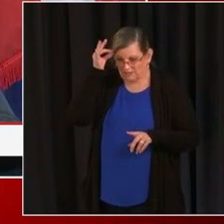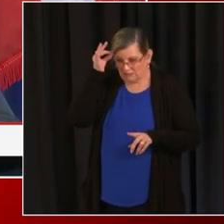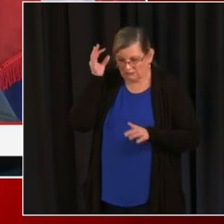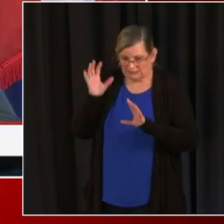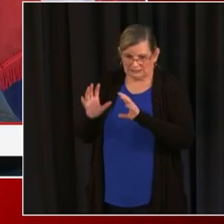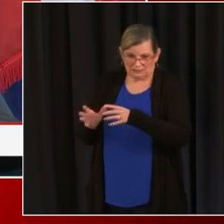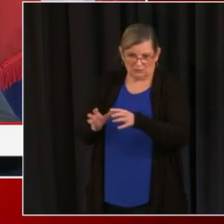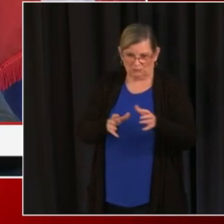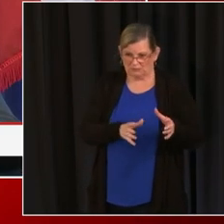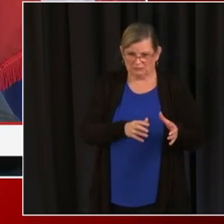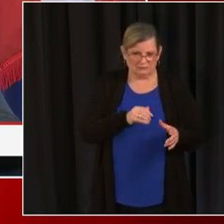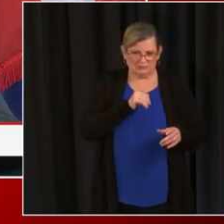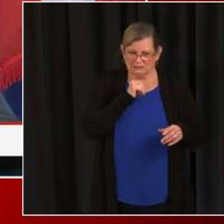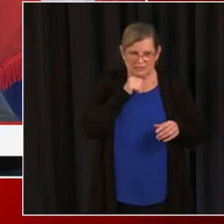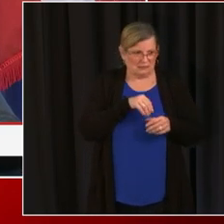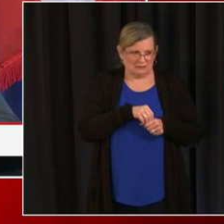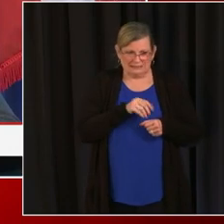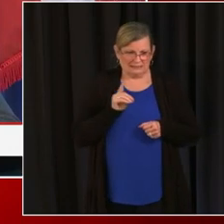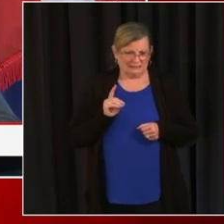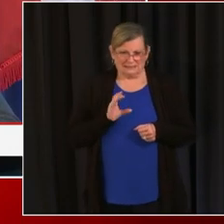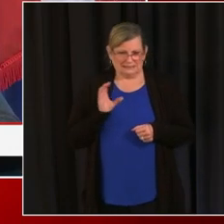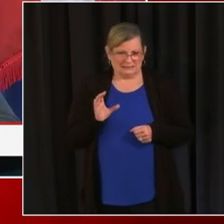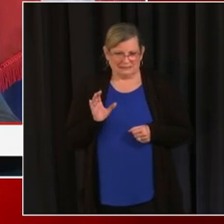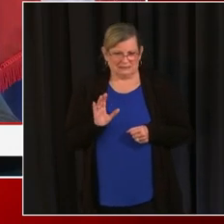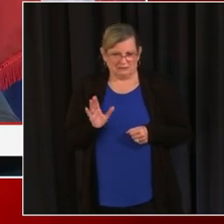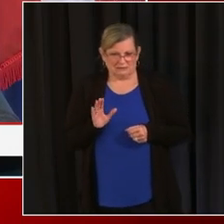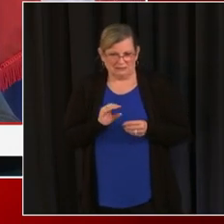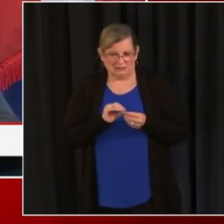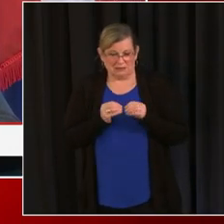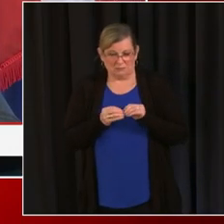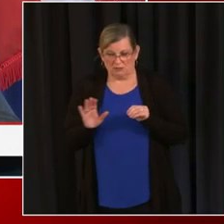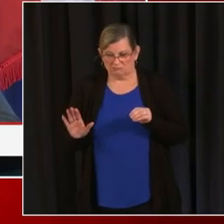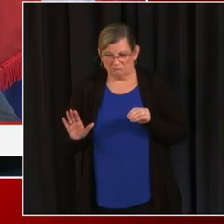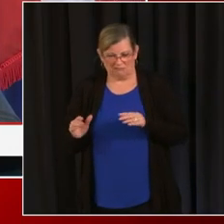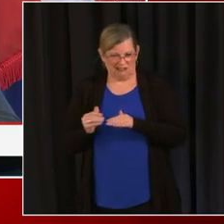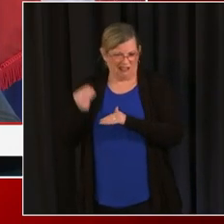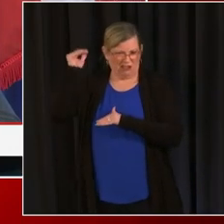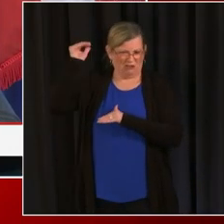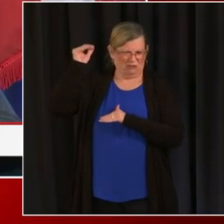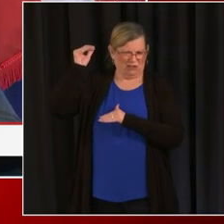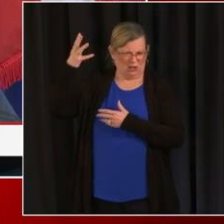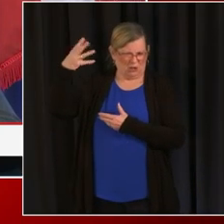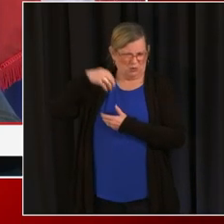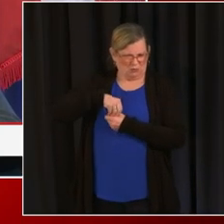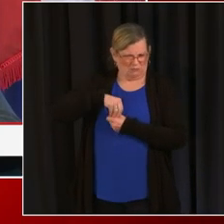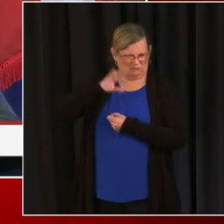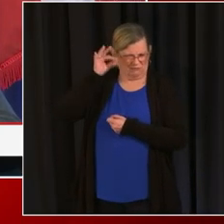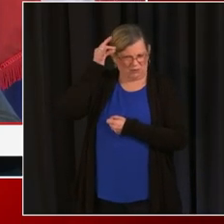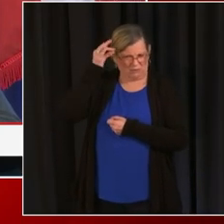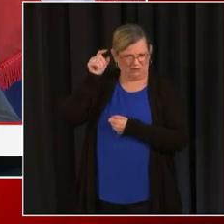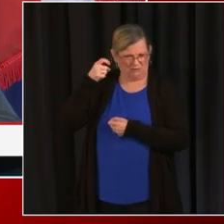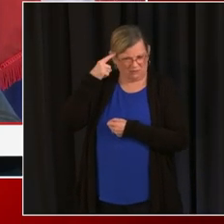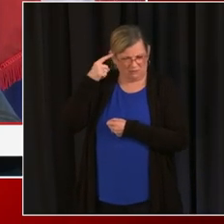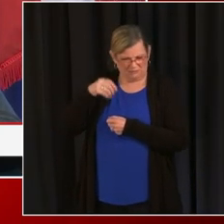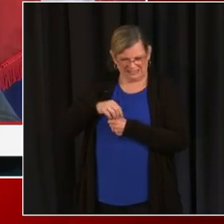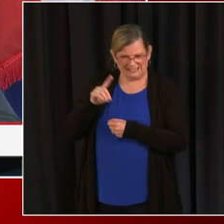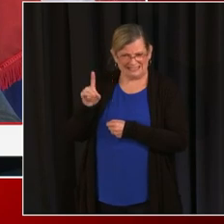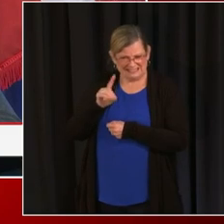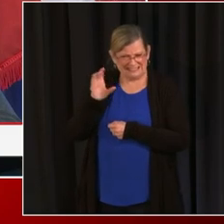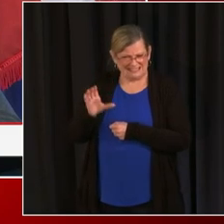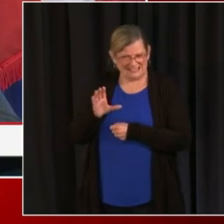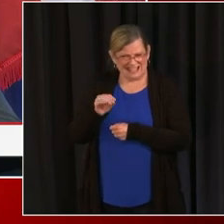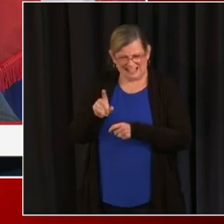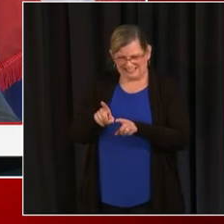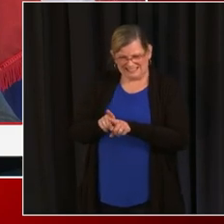entities, which we can't account for. They aren't accounted for in our number. And then there are the special programs that the